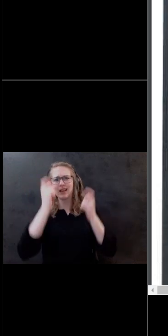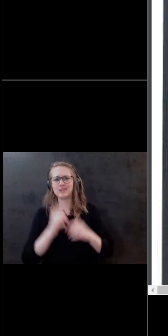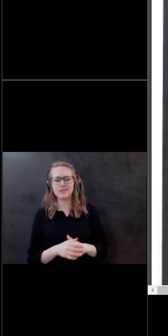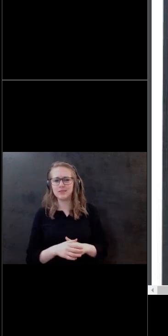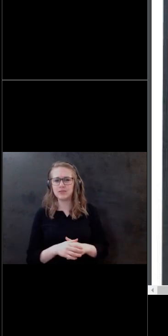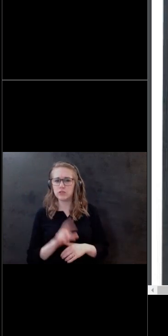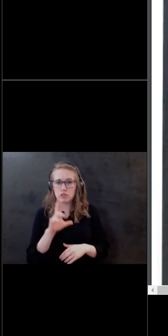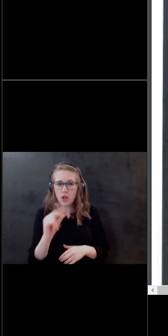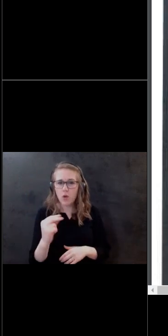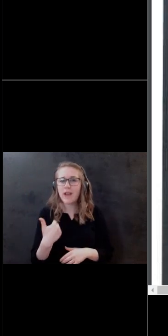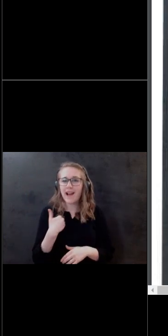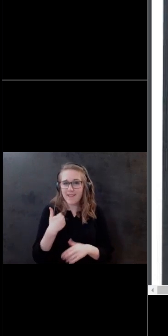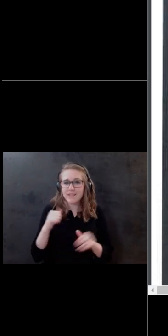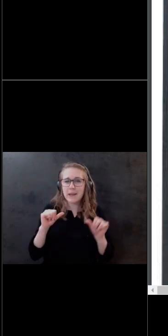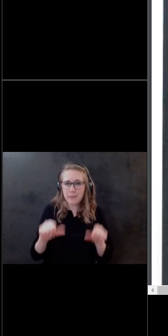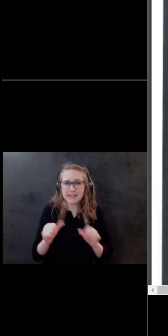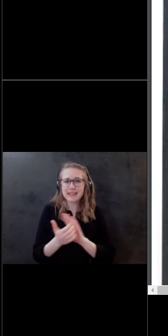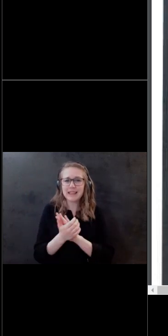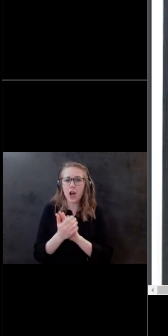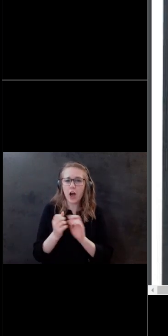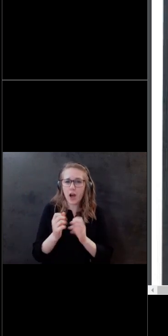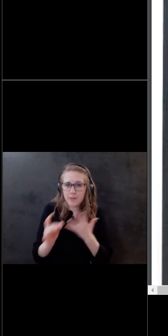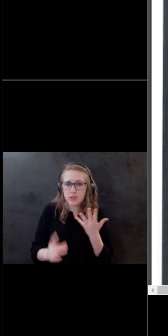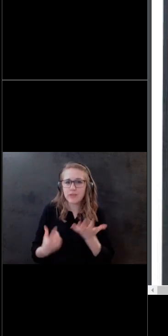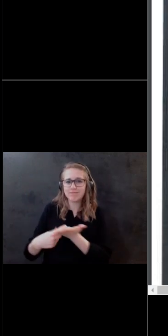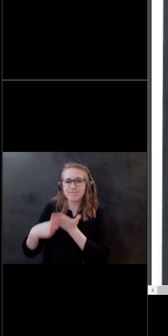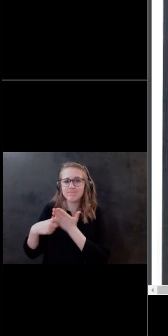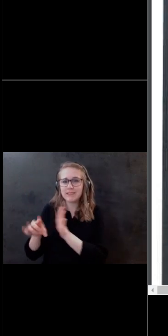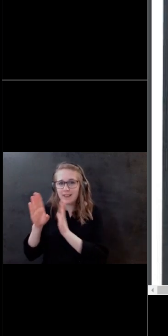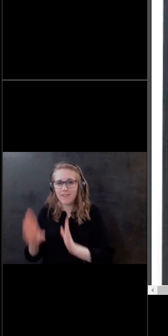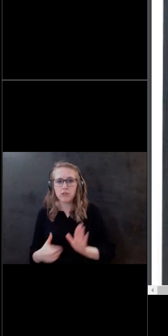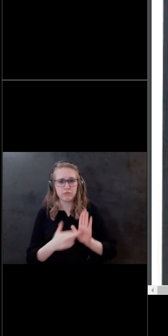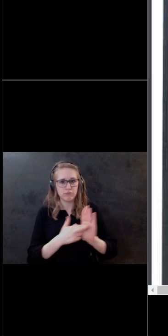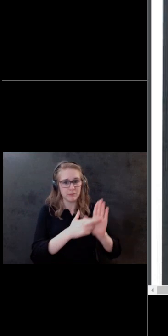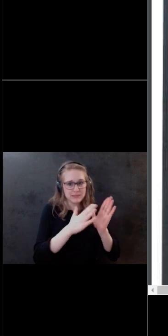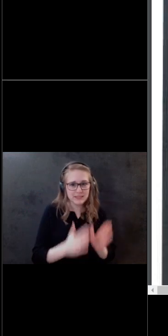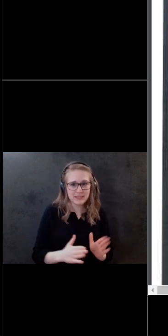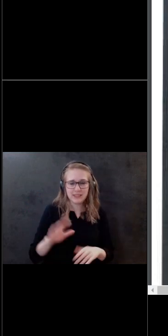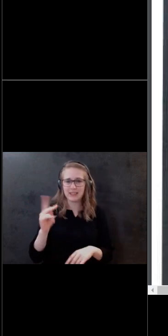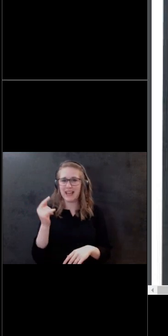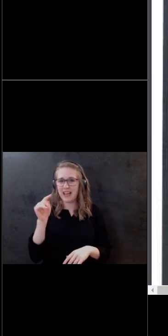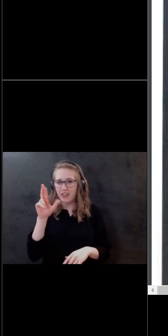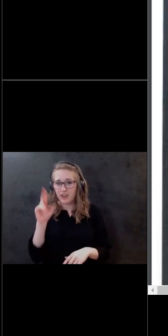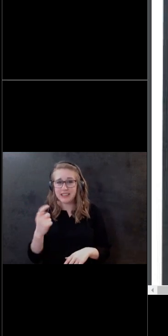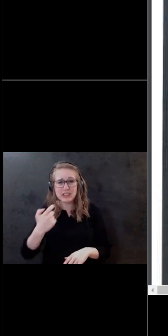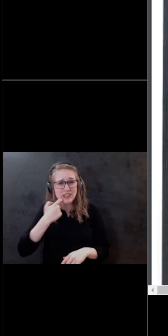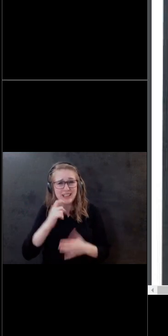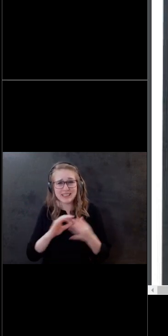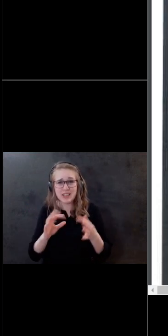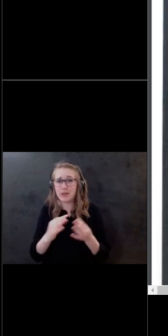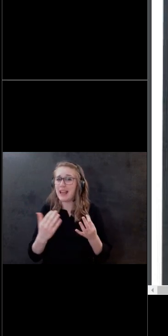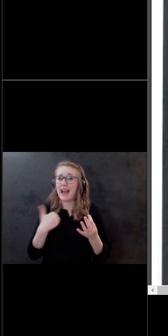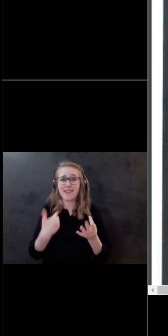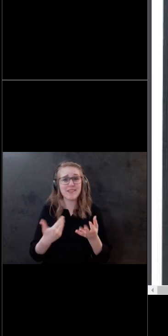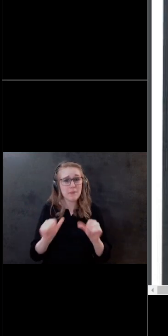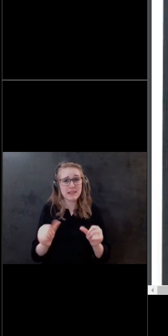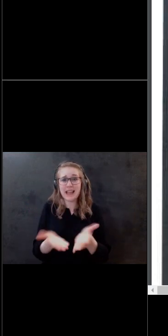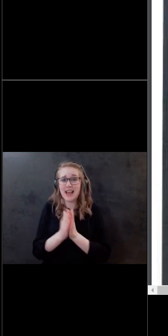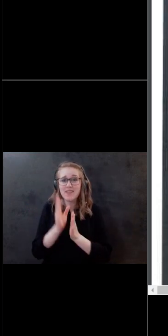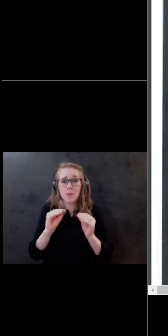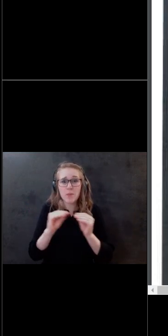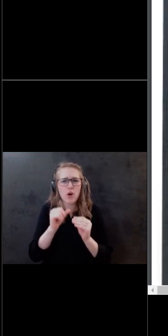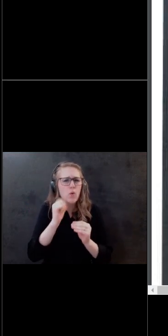We've spoken, you know, with the developer, we've spoken with the representation. Catherine just said it. We have the ability to ask for more. Why would we